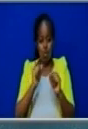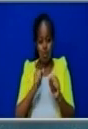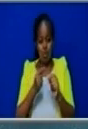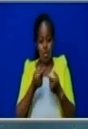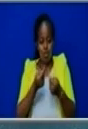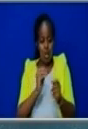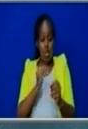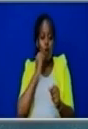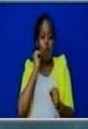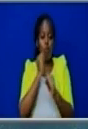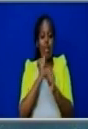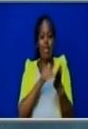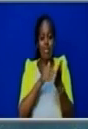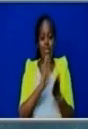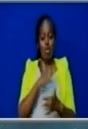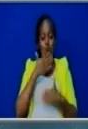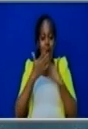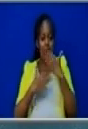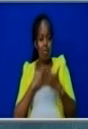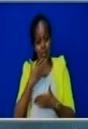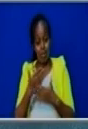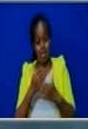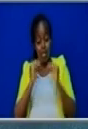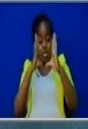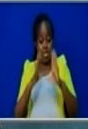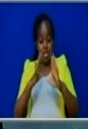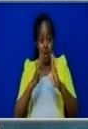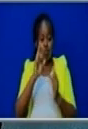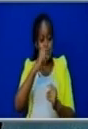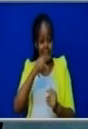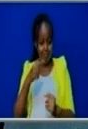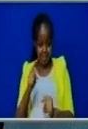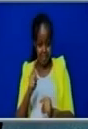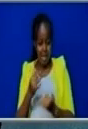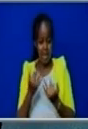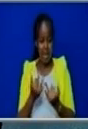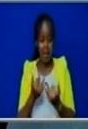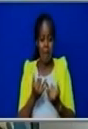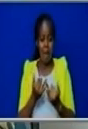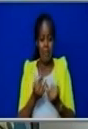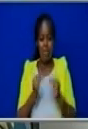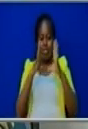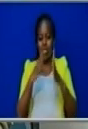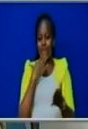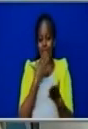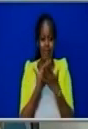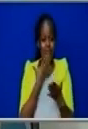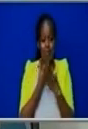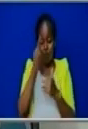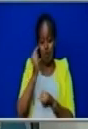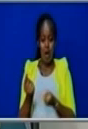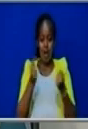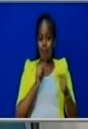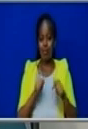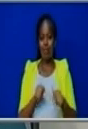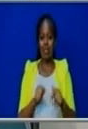assignment and send in and submit your answers, and Mwalimu will have a look at them. Otherwise, Mwalimu, we thank you very much for coming today.